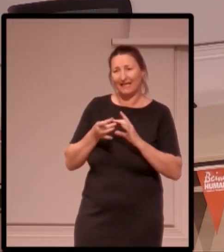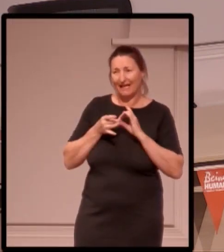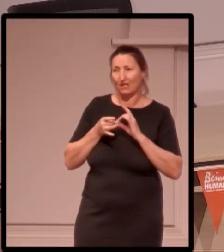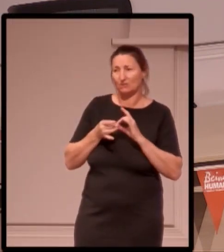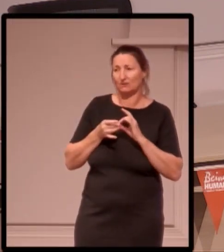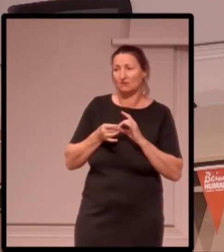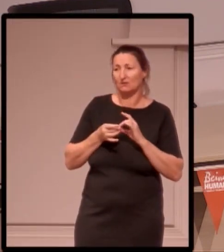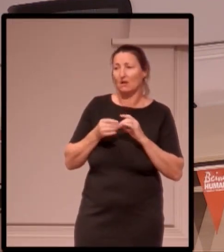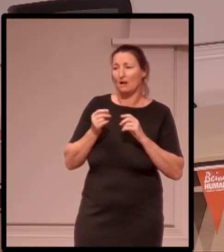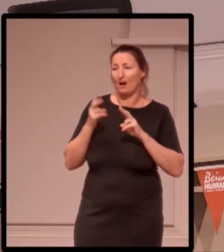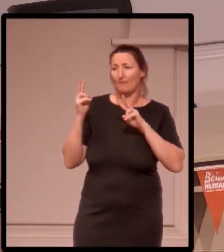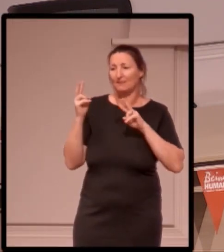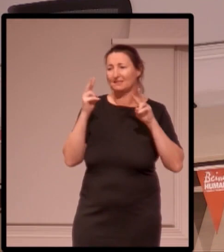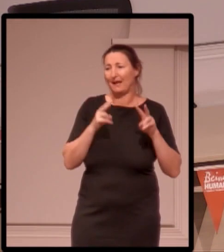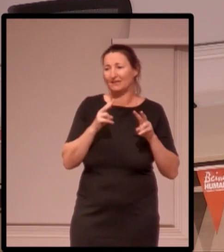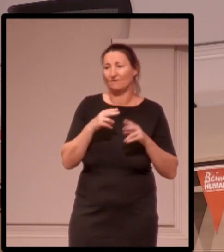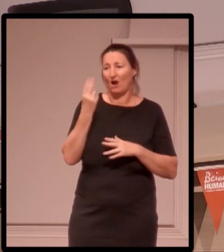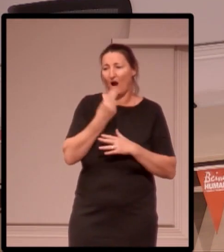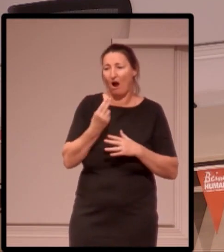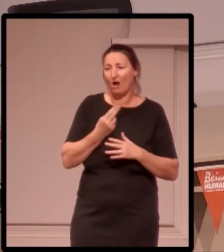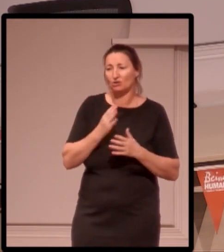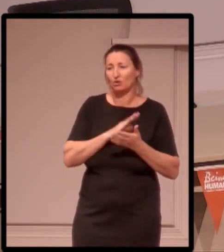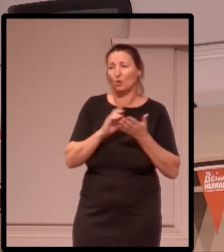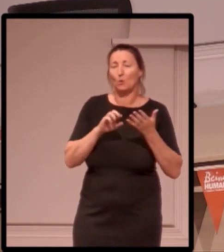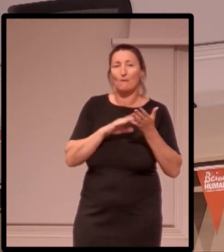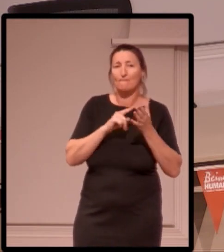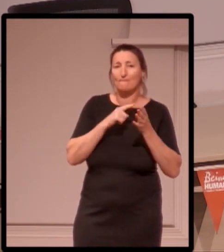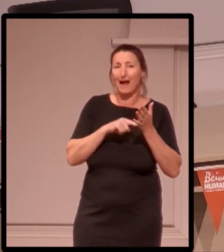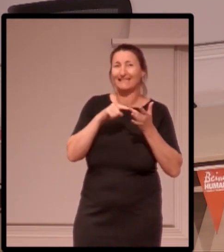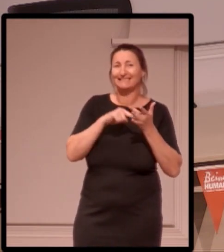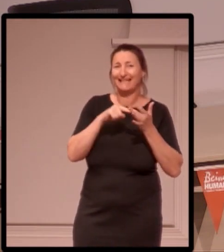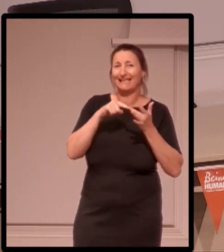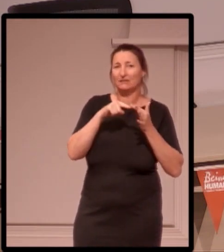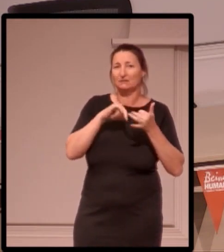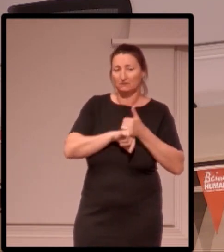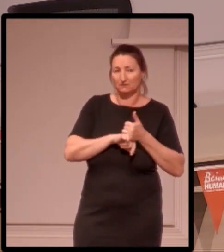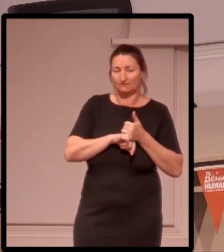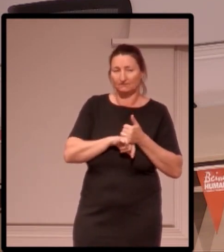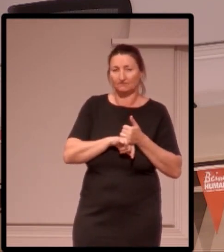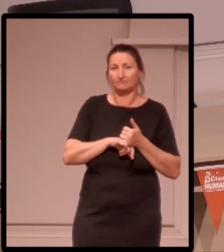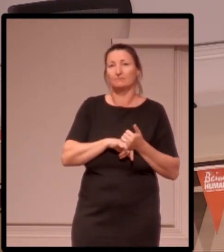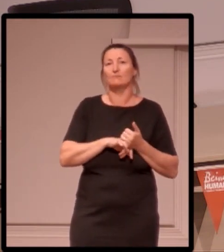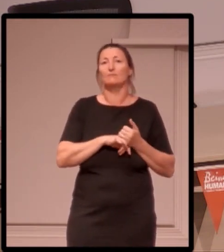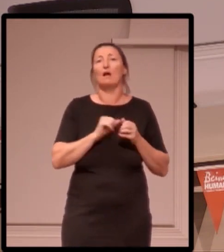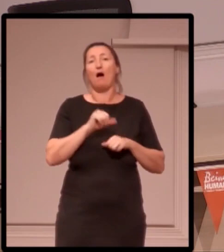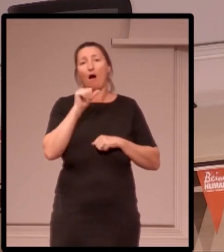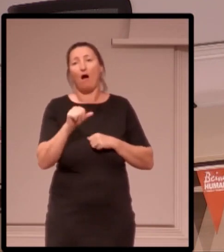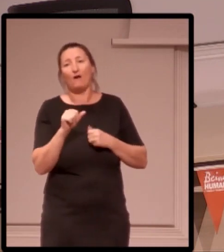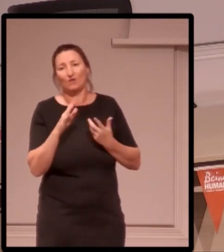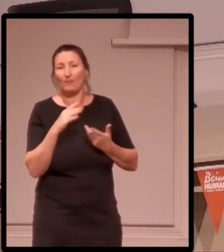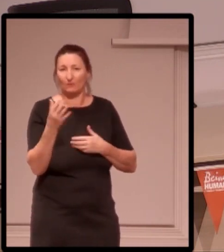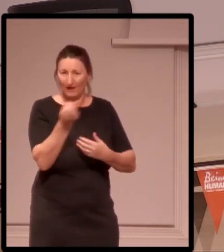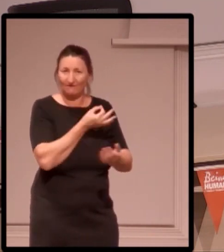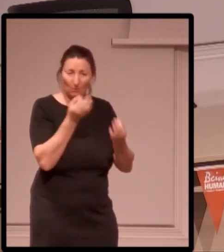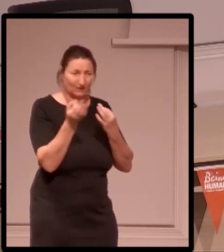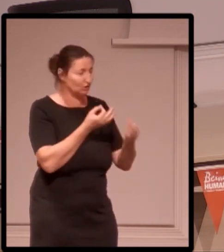but from the perspective of the arts, the humanities, and from nursing approaches. And after the discussion, we'll have some opportunity for